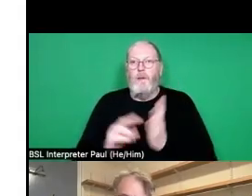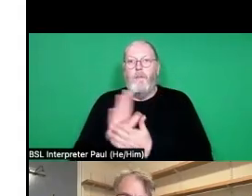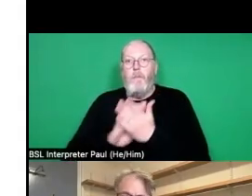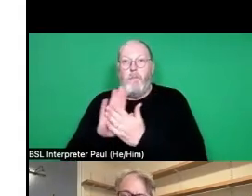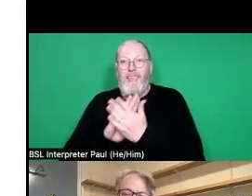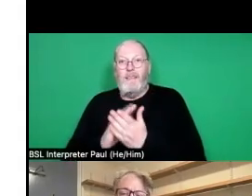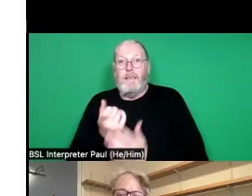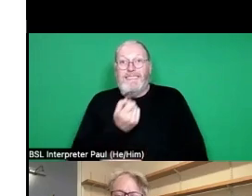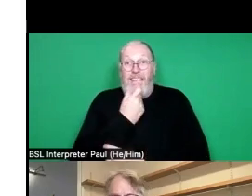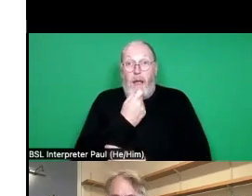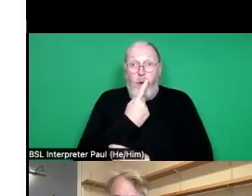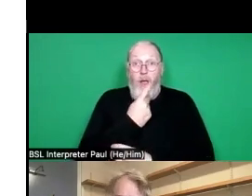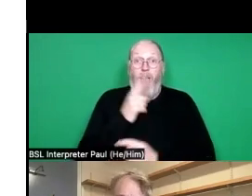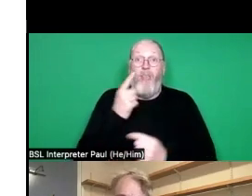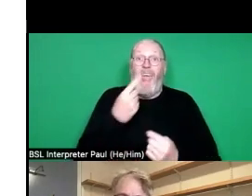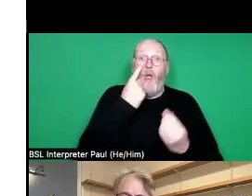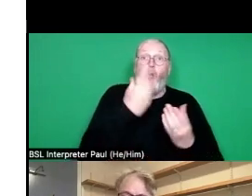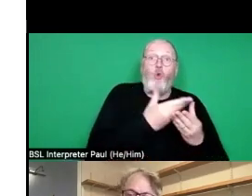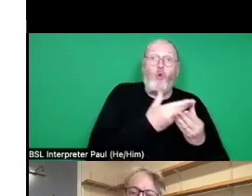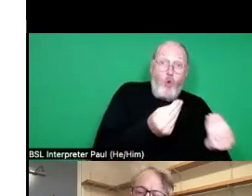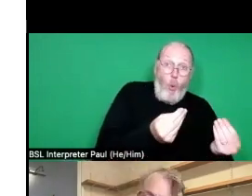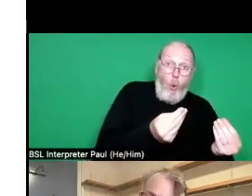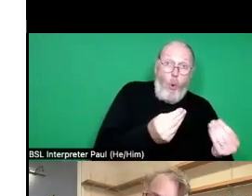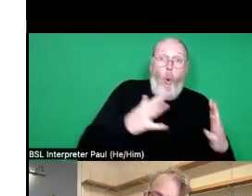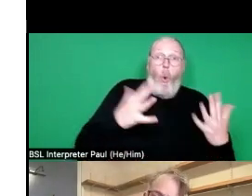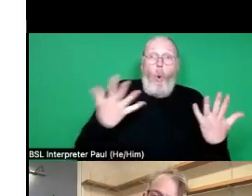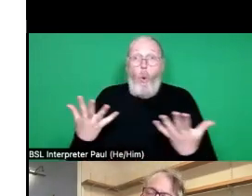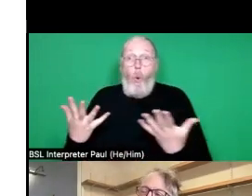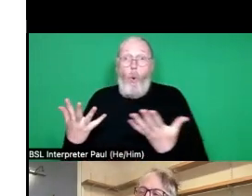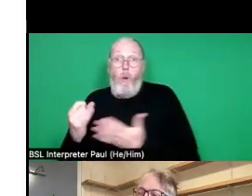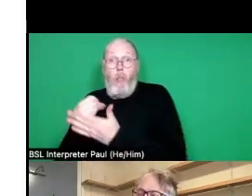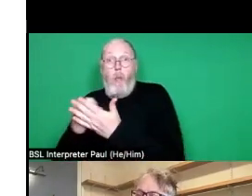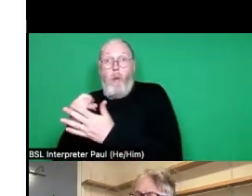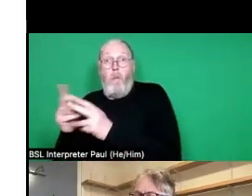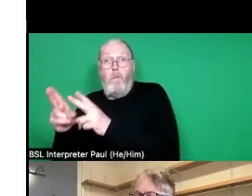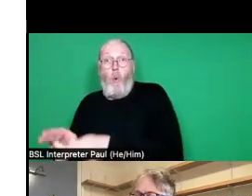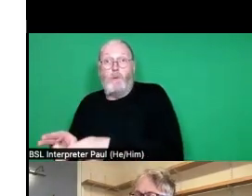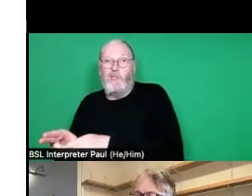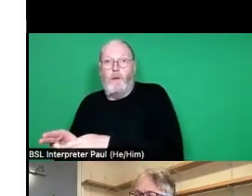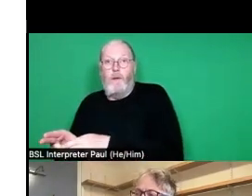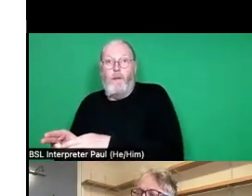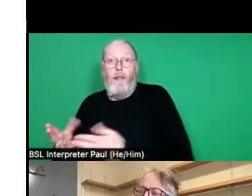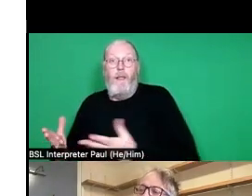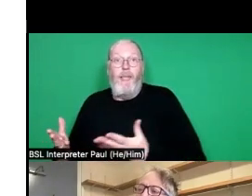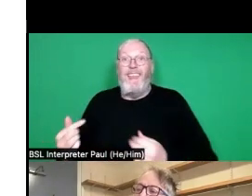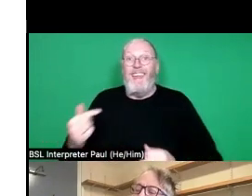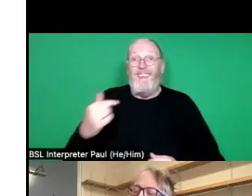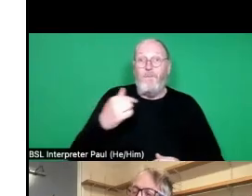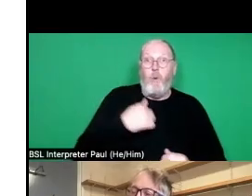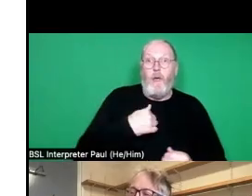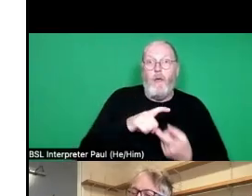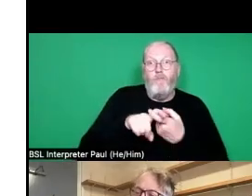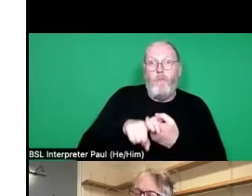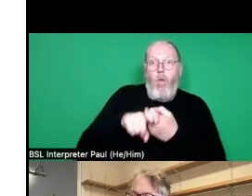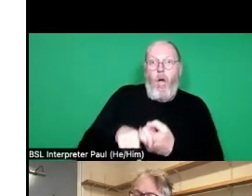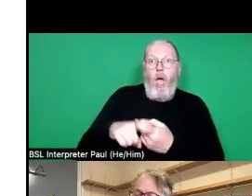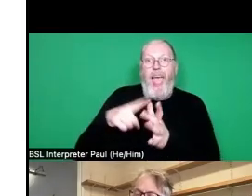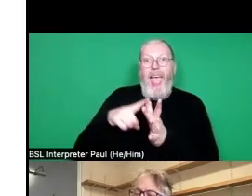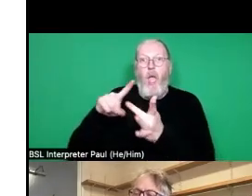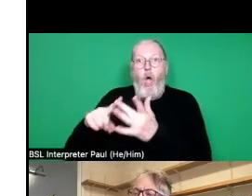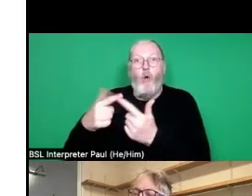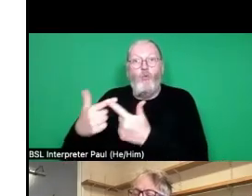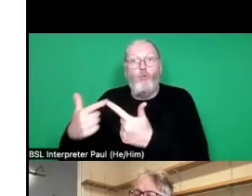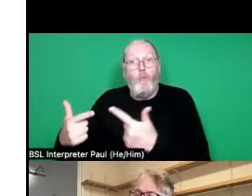poison. And if it goes too far in one direction, we may become stupefied by the